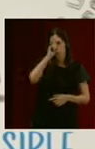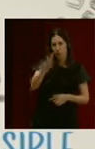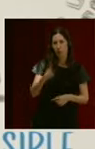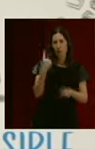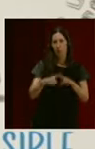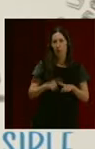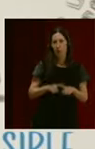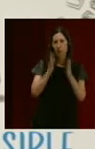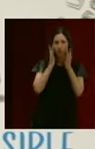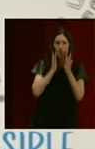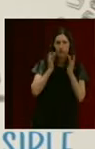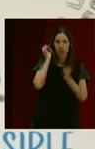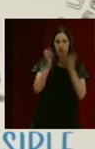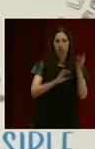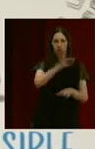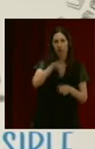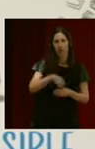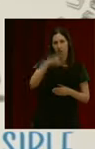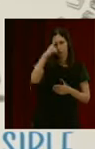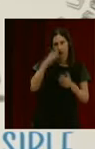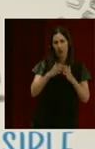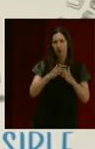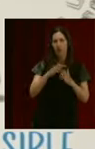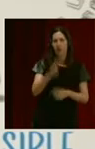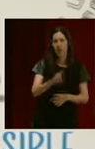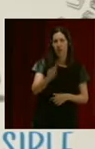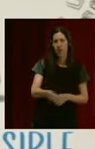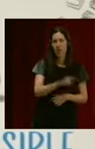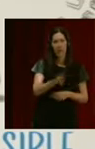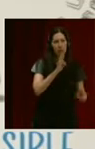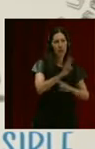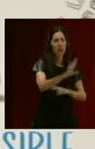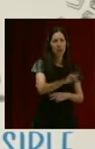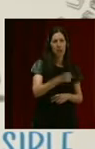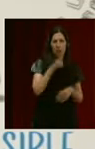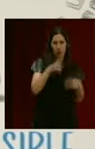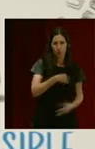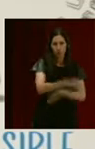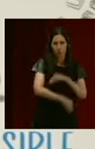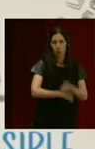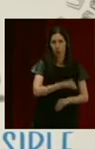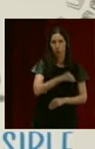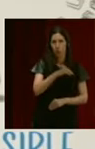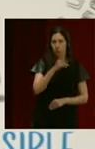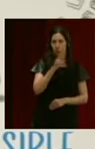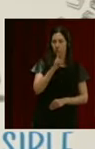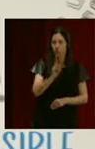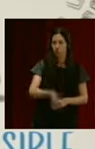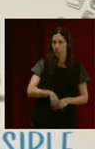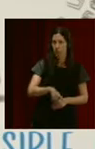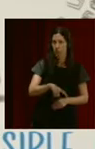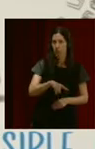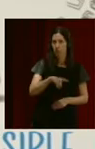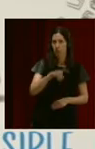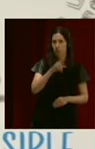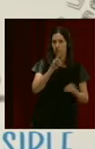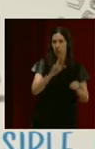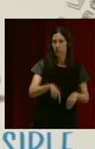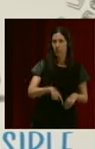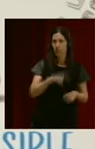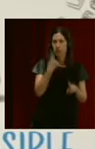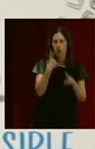or facial gestures, but I don't know if it's adequate for brain activity. Yes, we're using this for